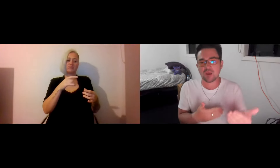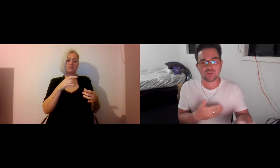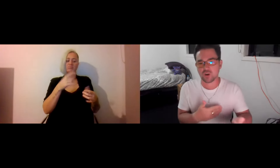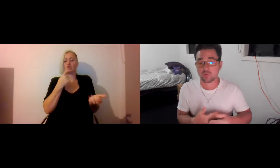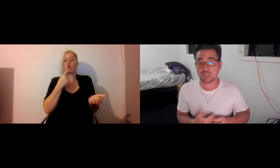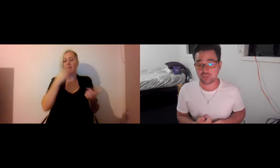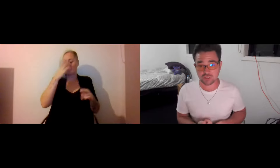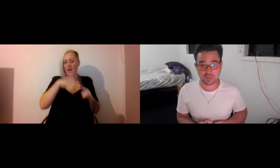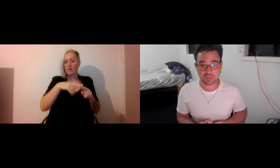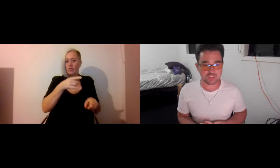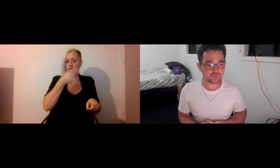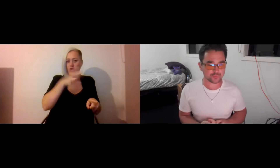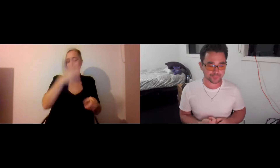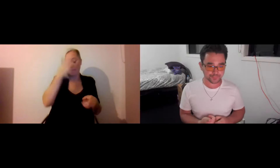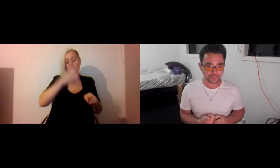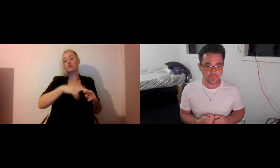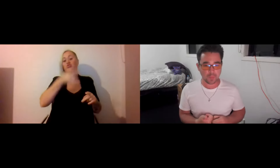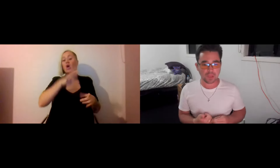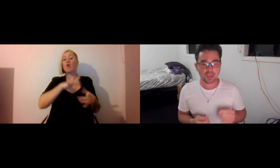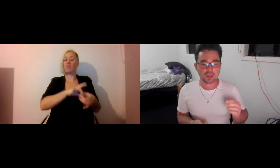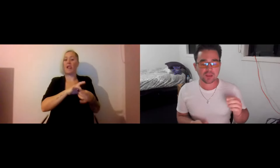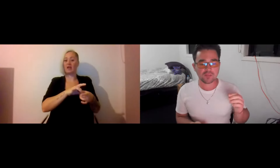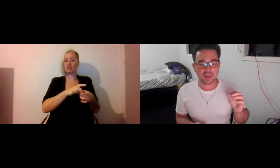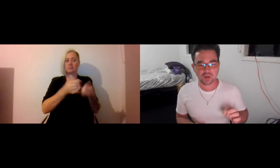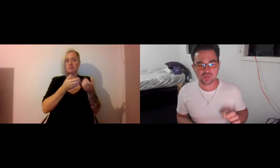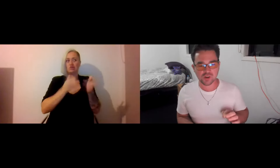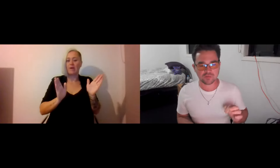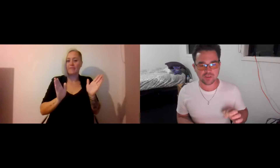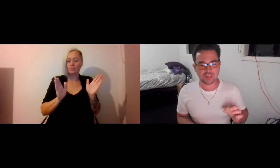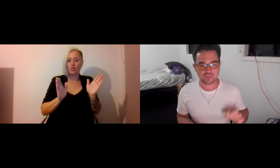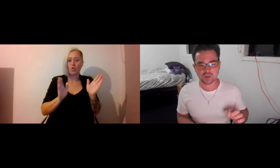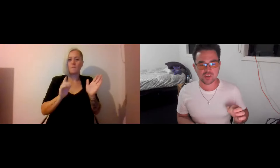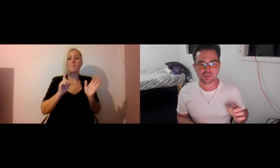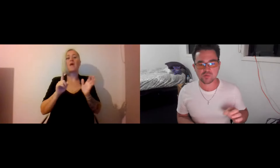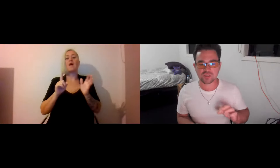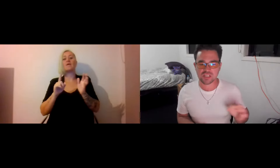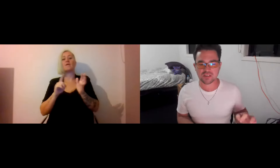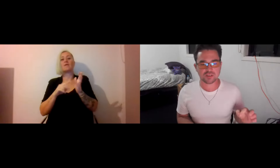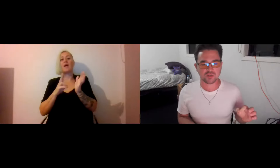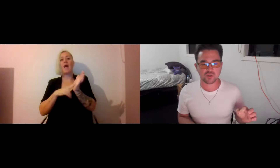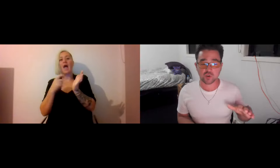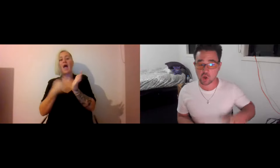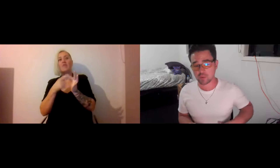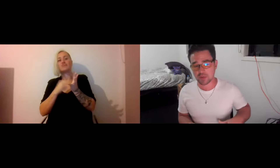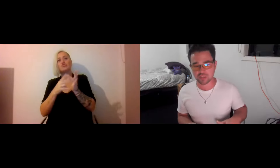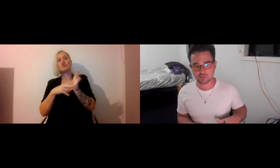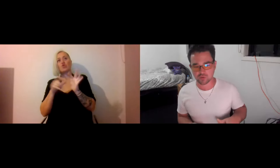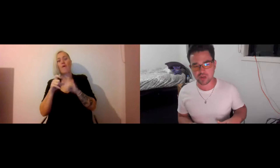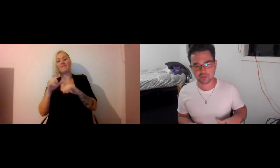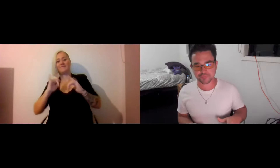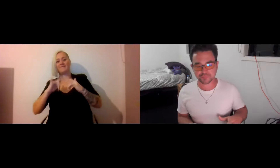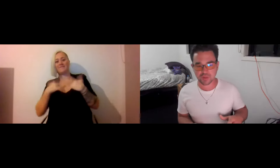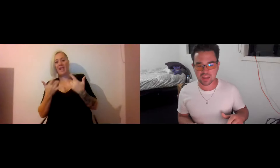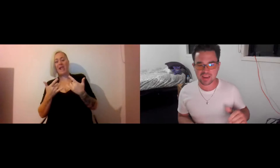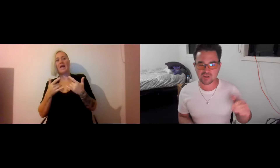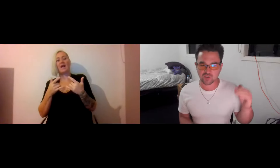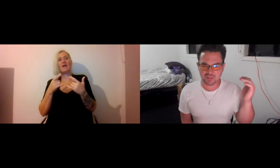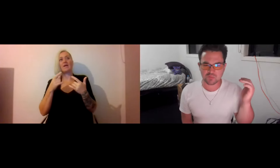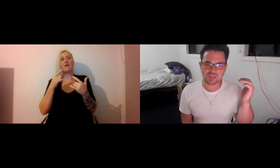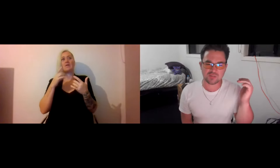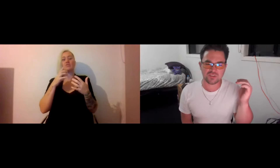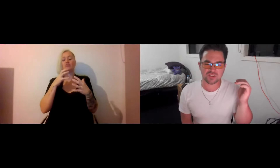the parent-child relationship in general. The unresolved feeling of diagnosis was linked to lower parenting morale